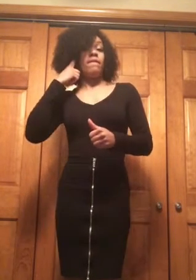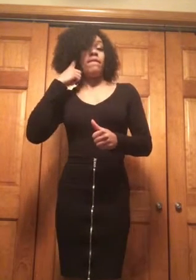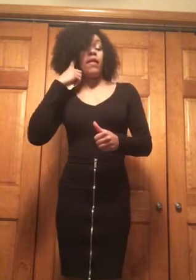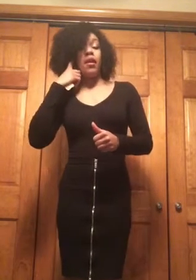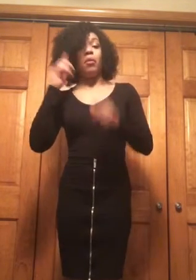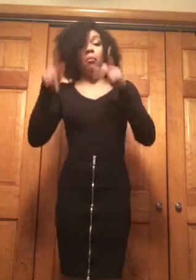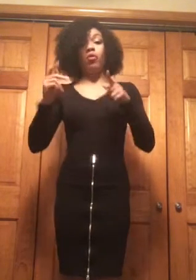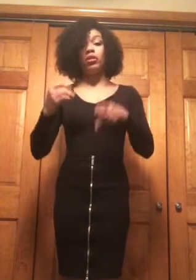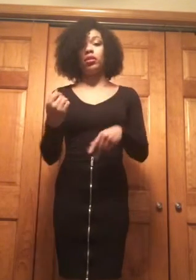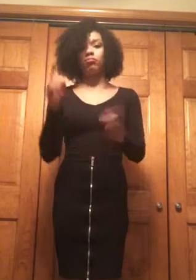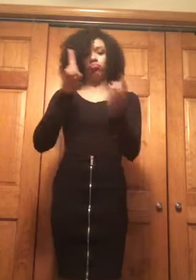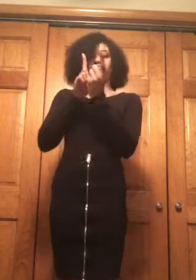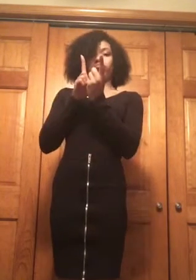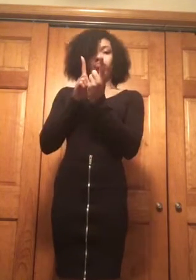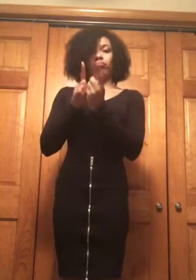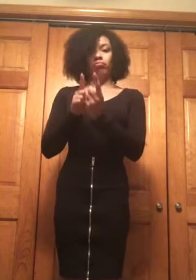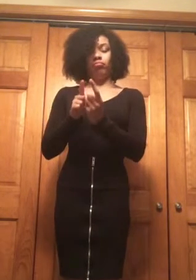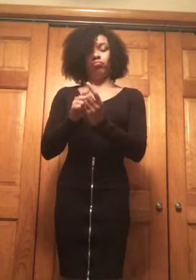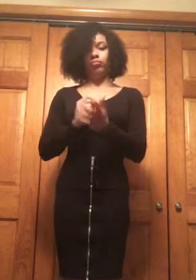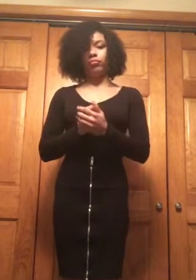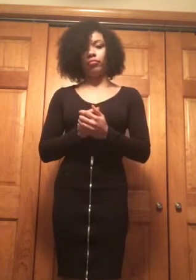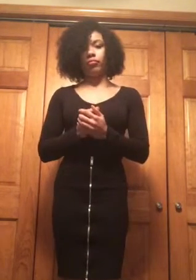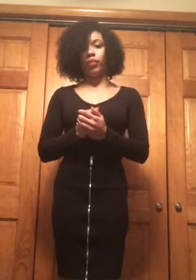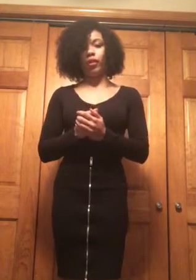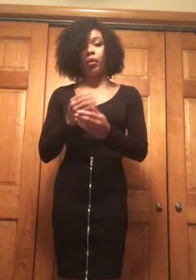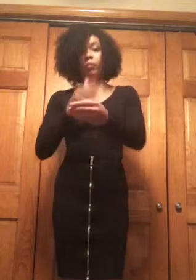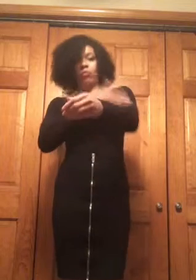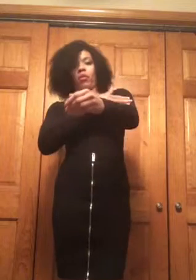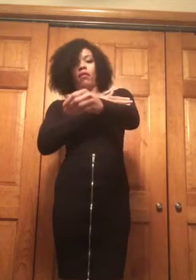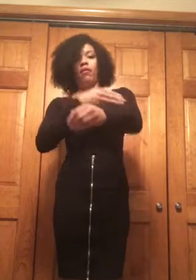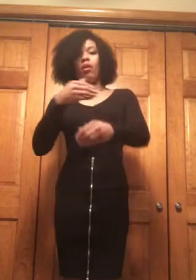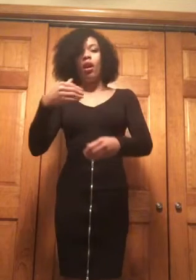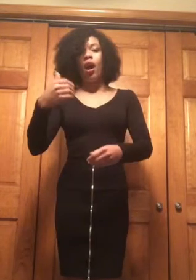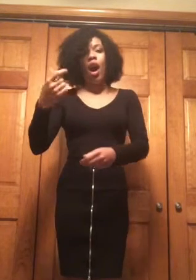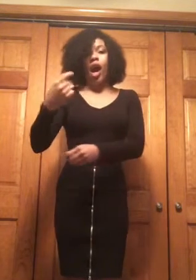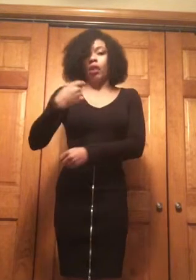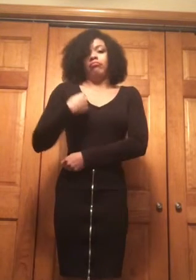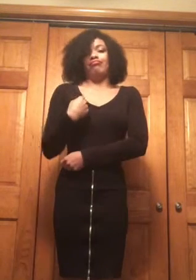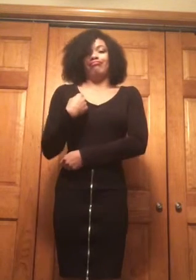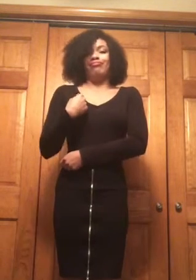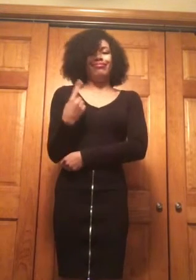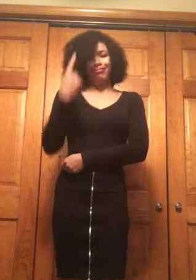person. Before I met Moses, I thought that I was alone in this universe.